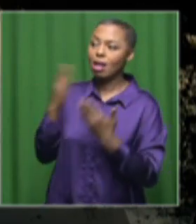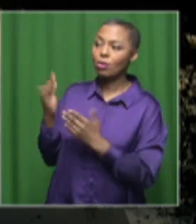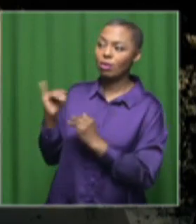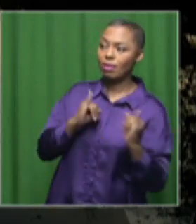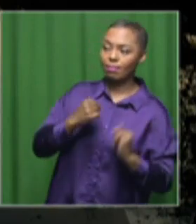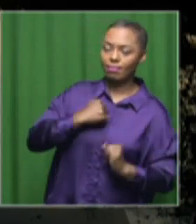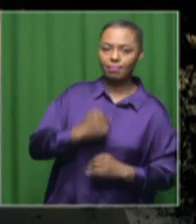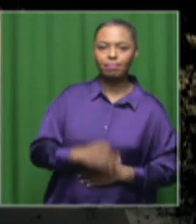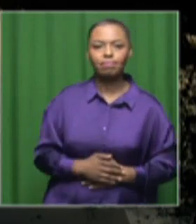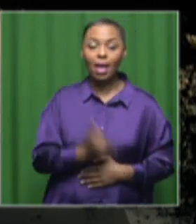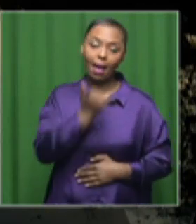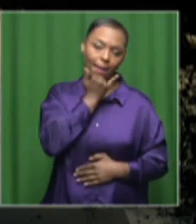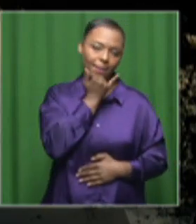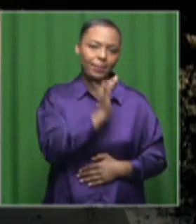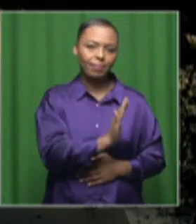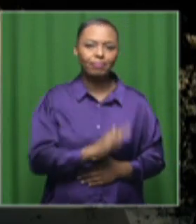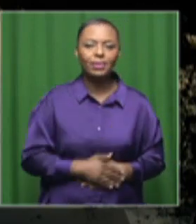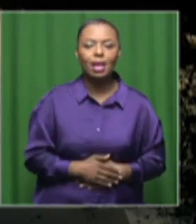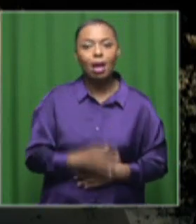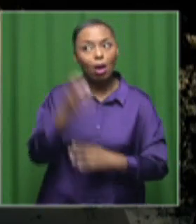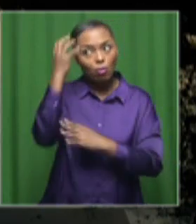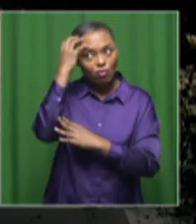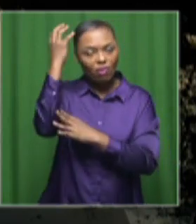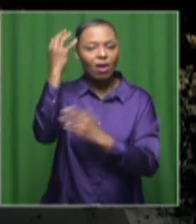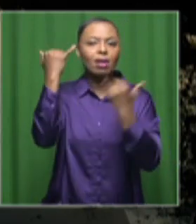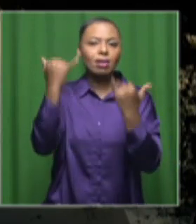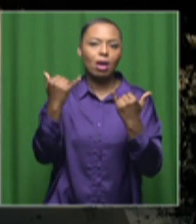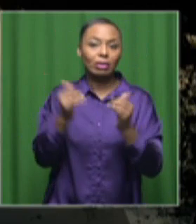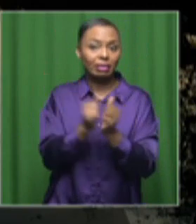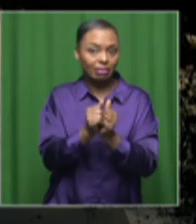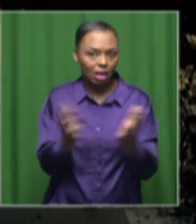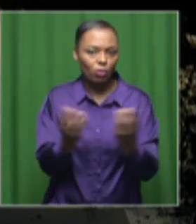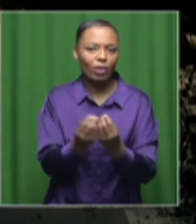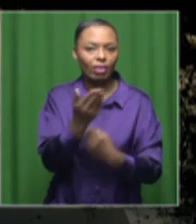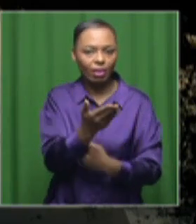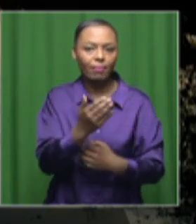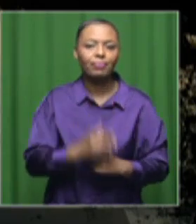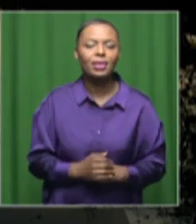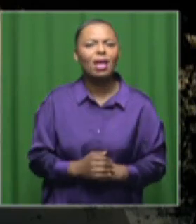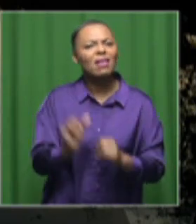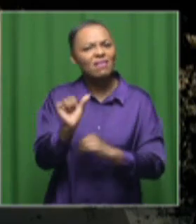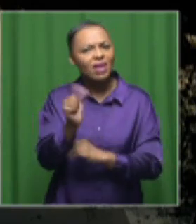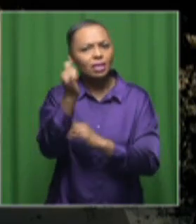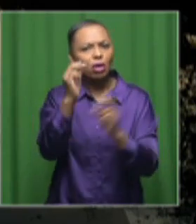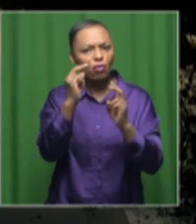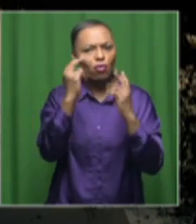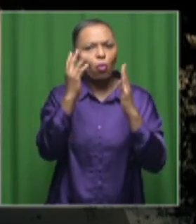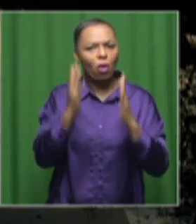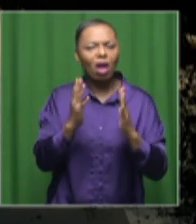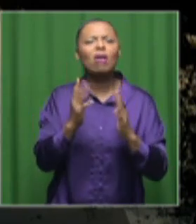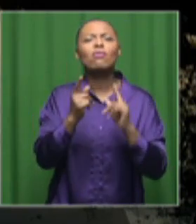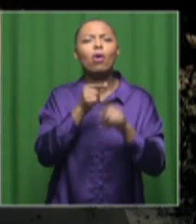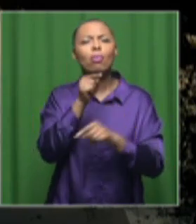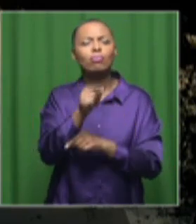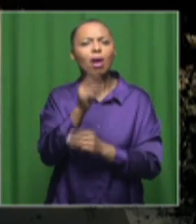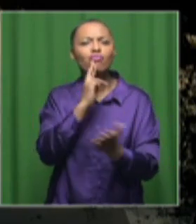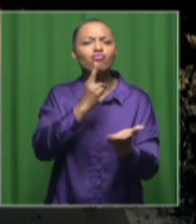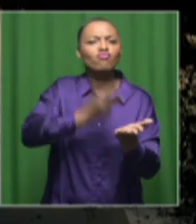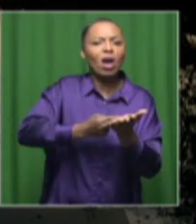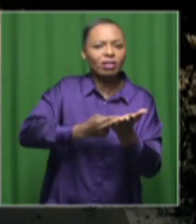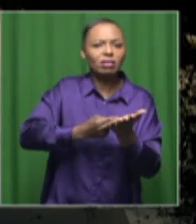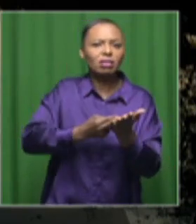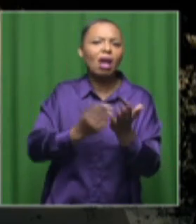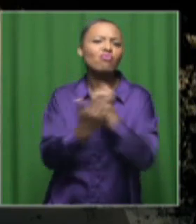you. Prof, if I may, let me start with you. Firstly, your views on the report and the country's